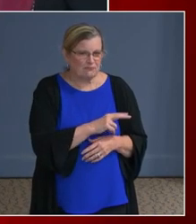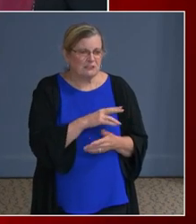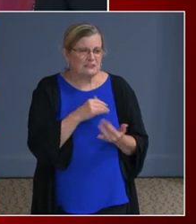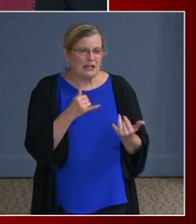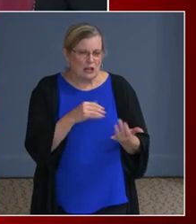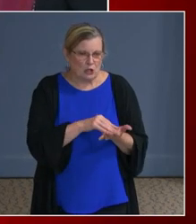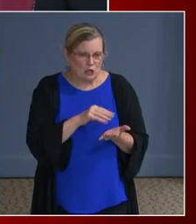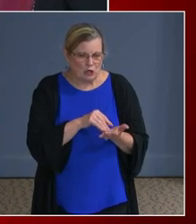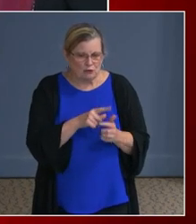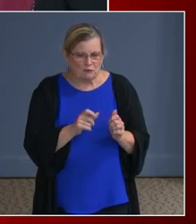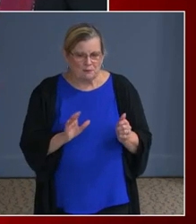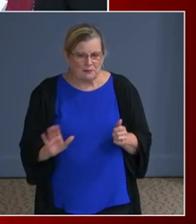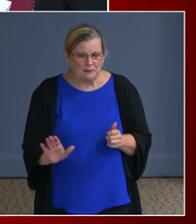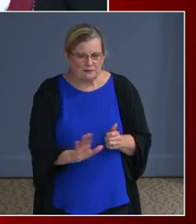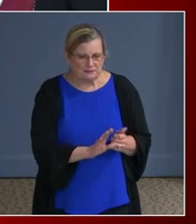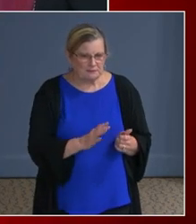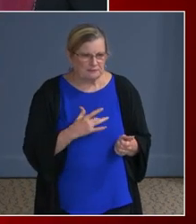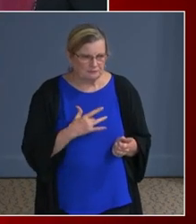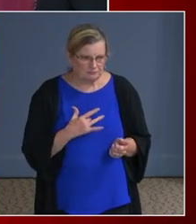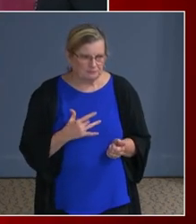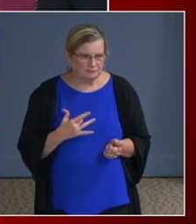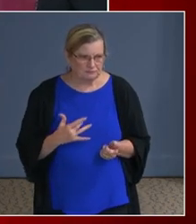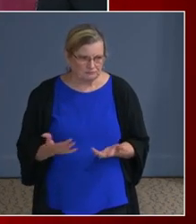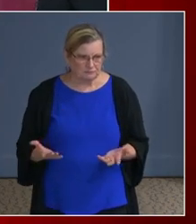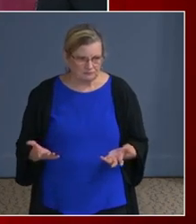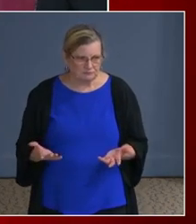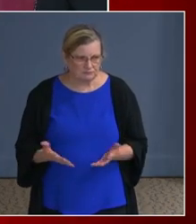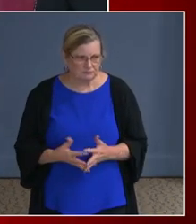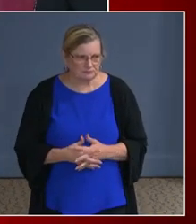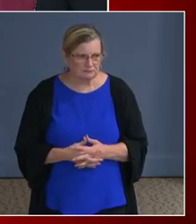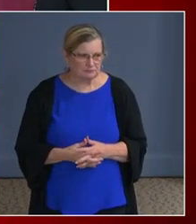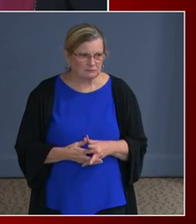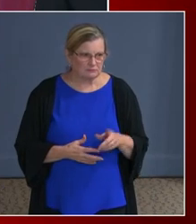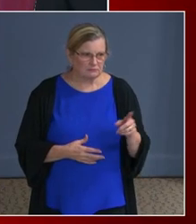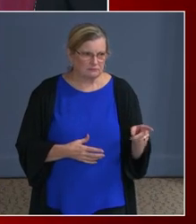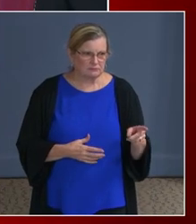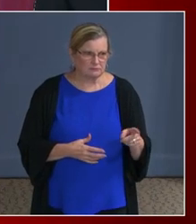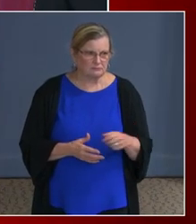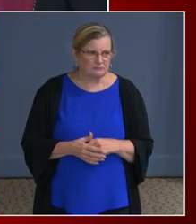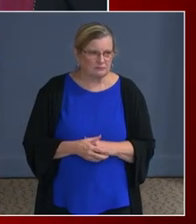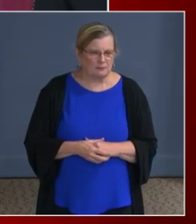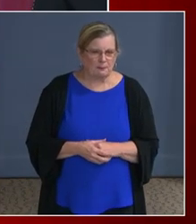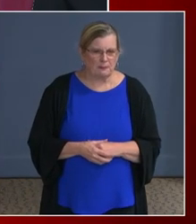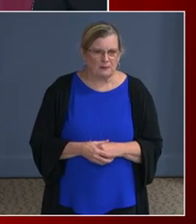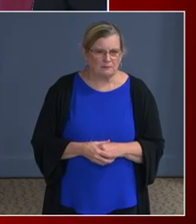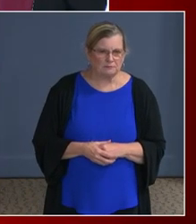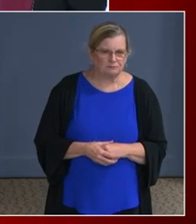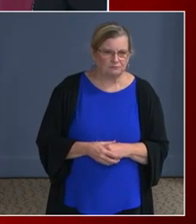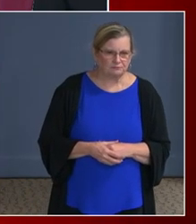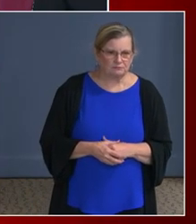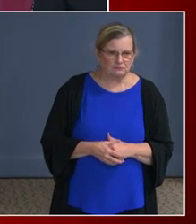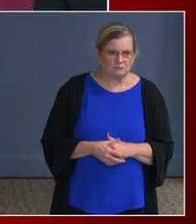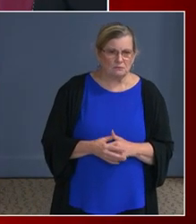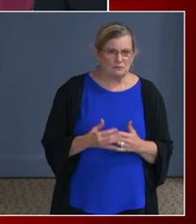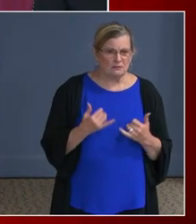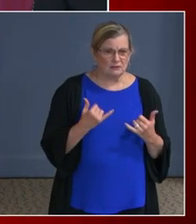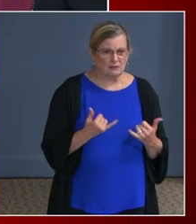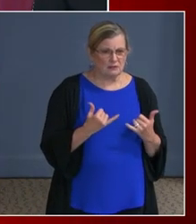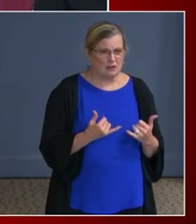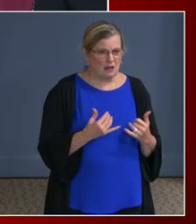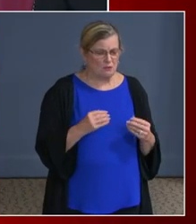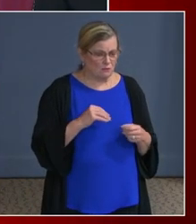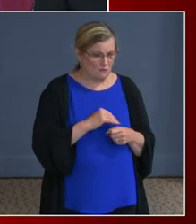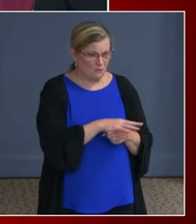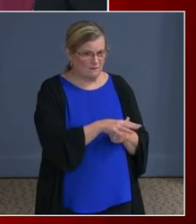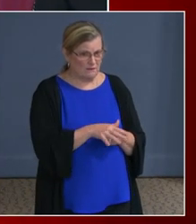will continue to improve. Yes, sir. Have there been more coronavirus cases linked to Holy Comforter St.